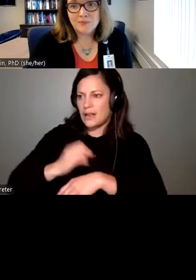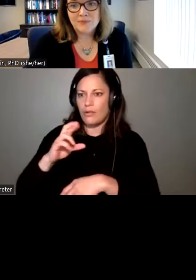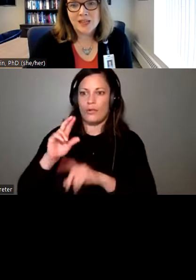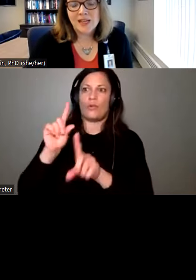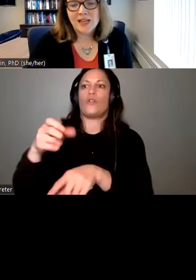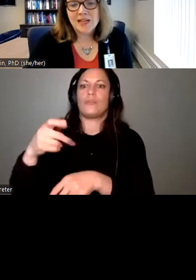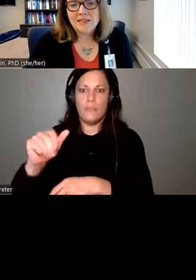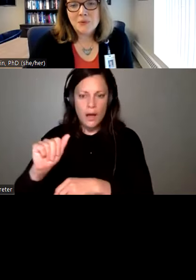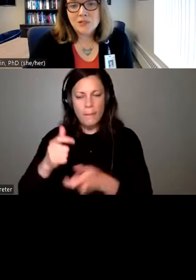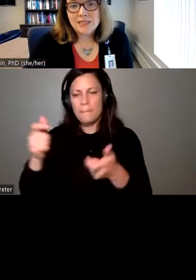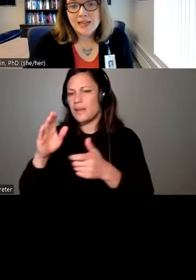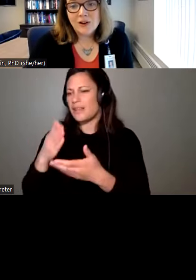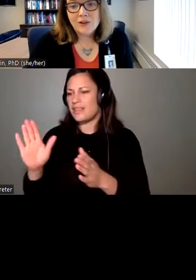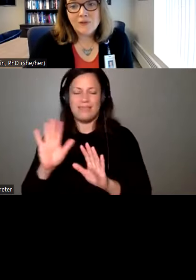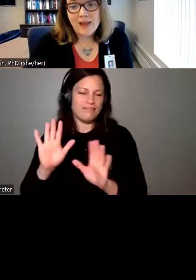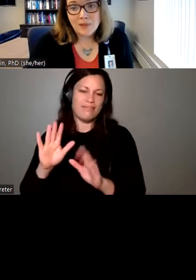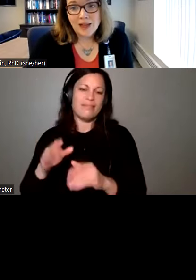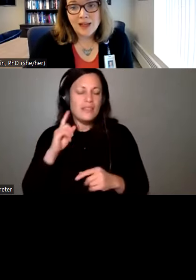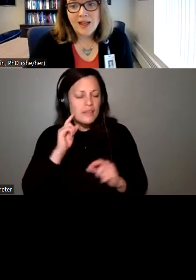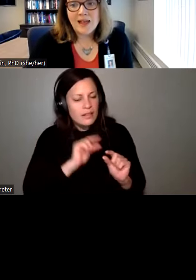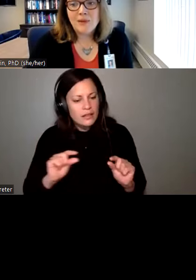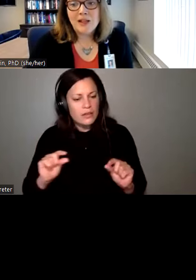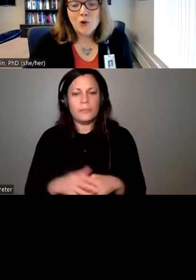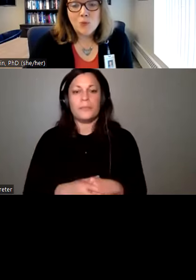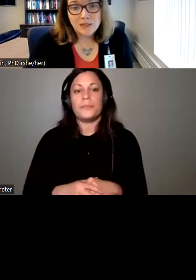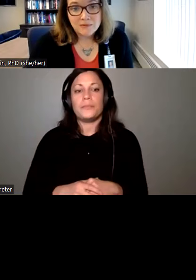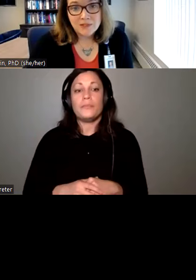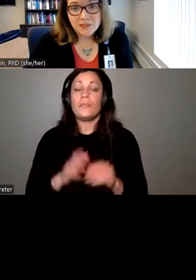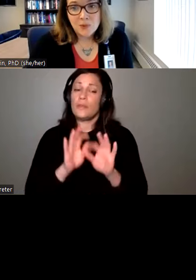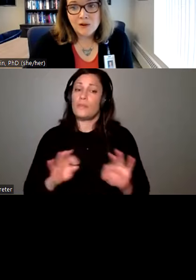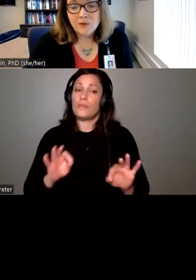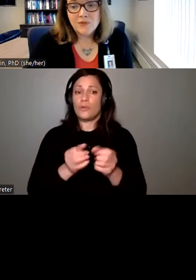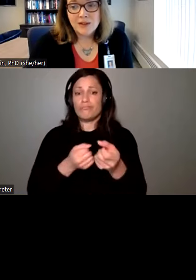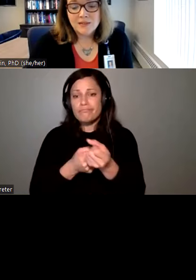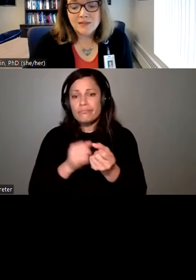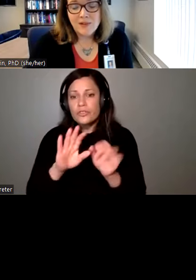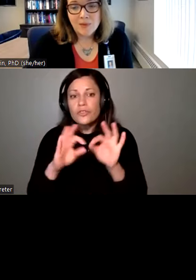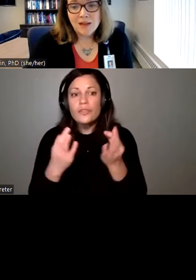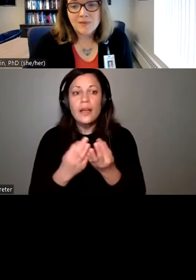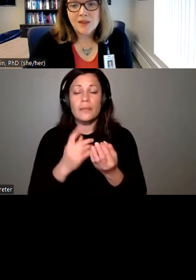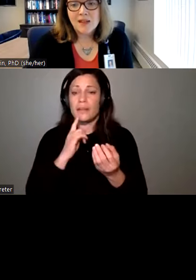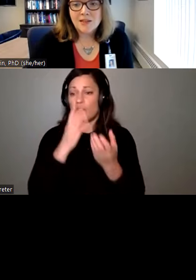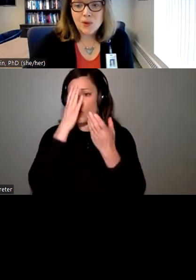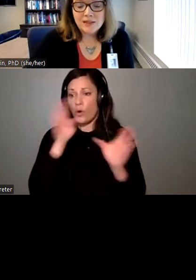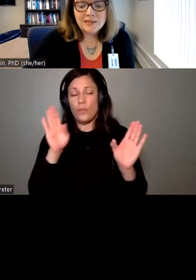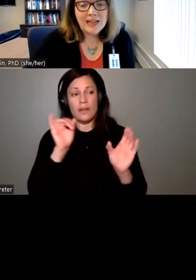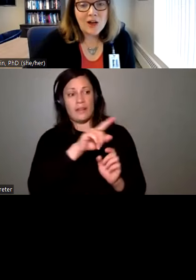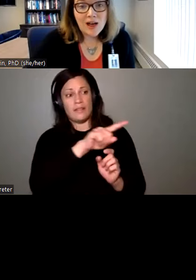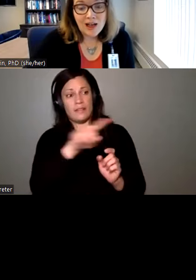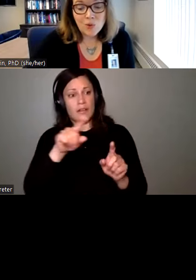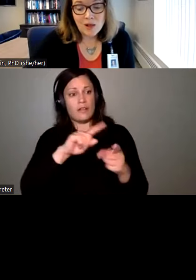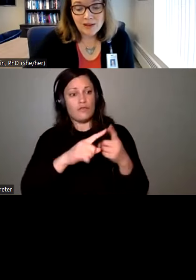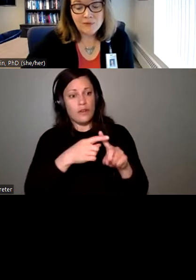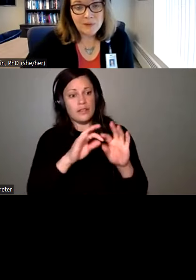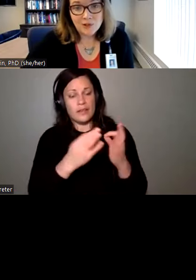moon. It's important to take care of the family and being open to support from friends and family, as well as seeking out